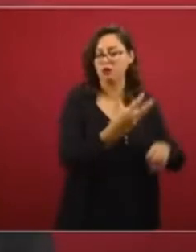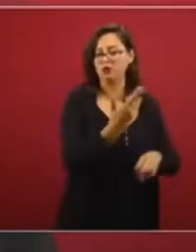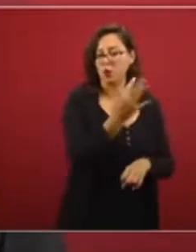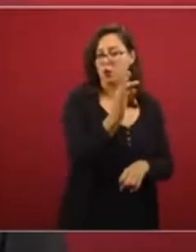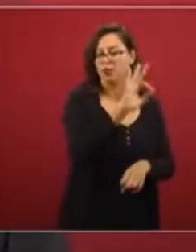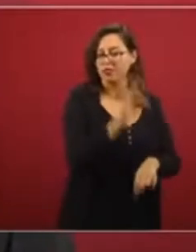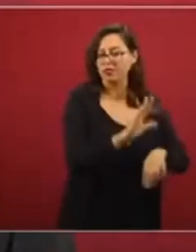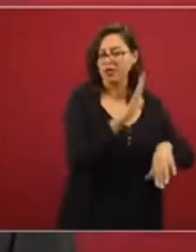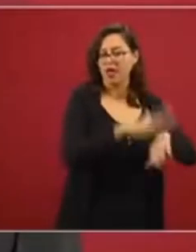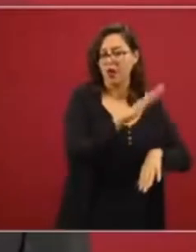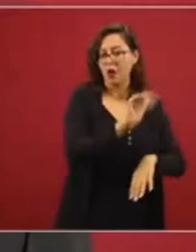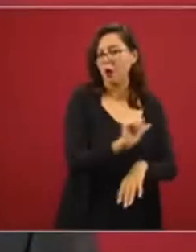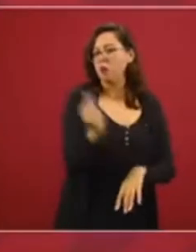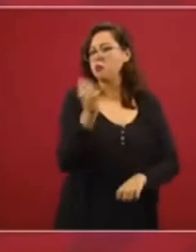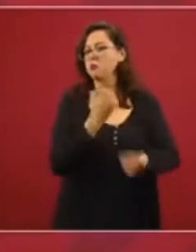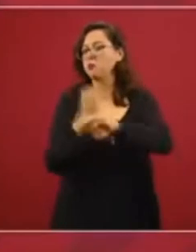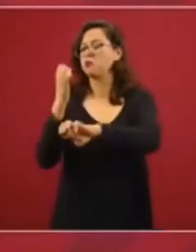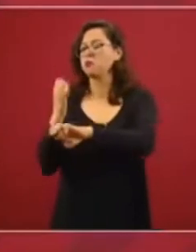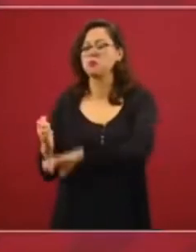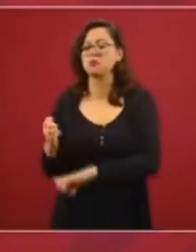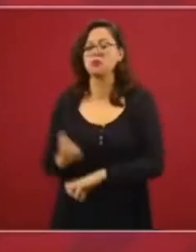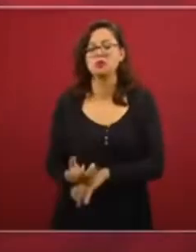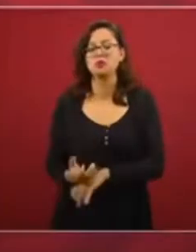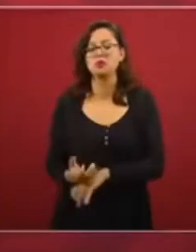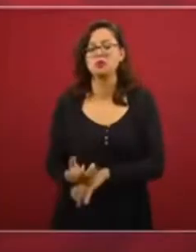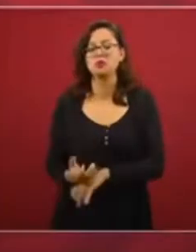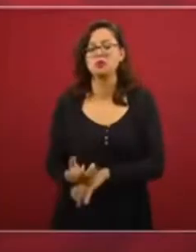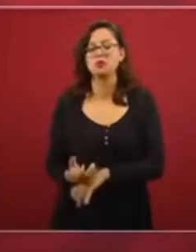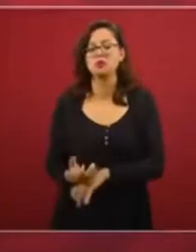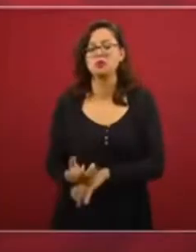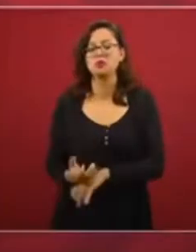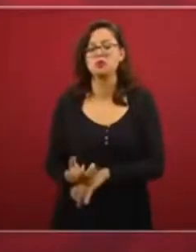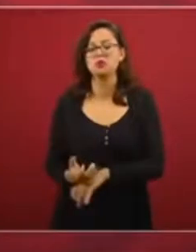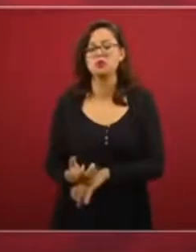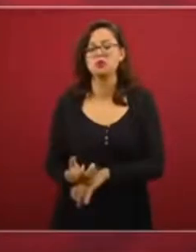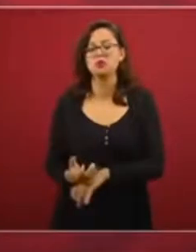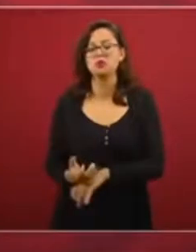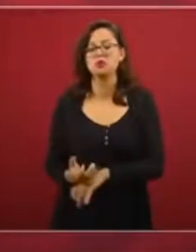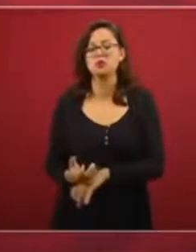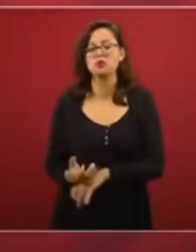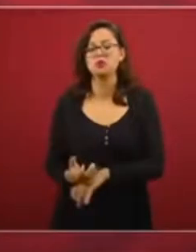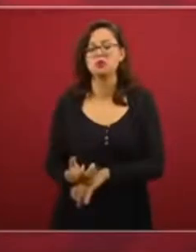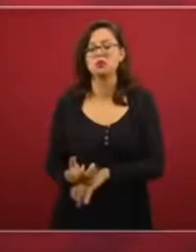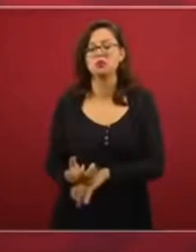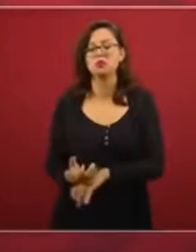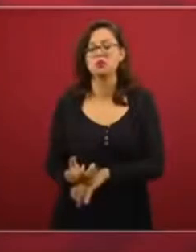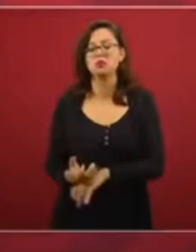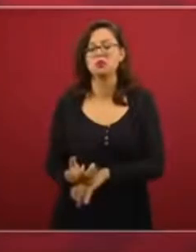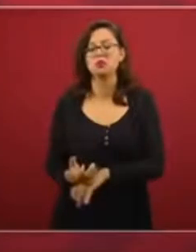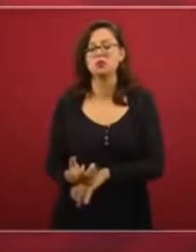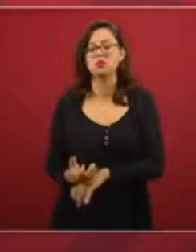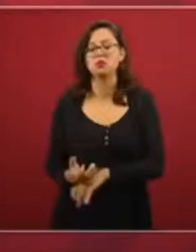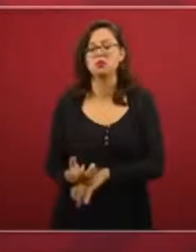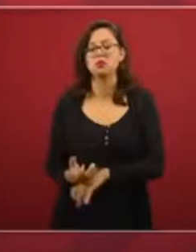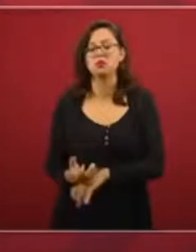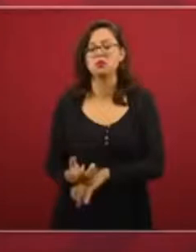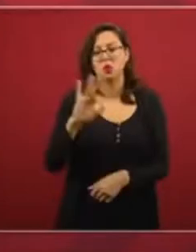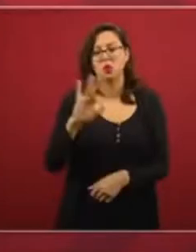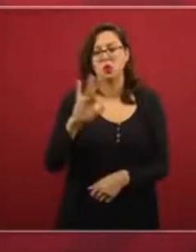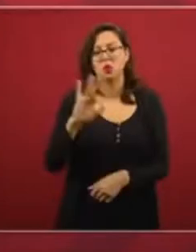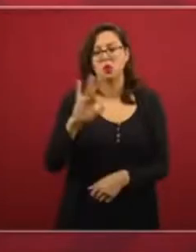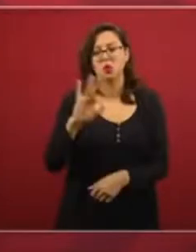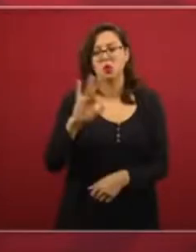ya disponibilidad más del 50%. And all the rest have at their disposal more than 50% of the